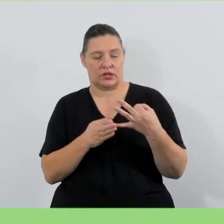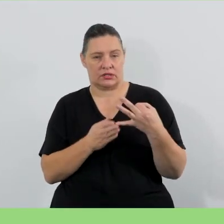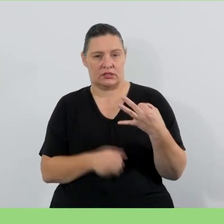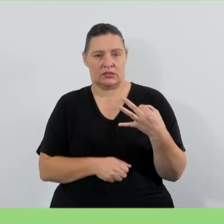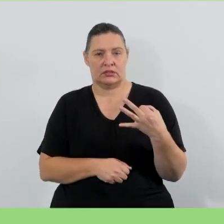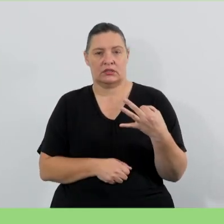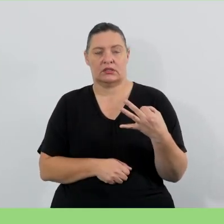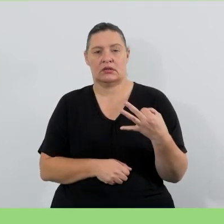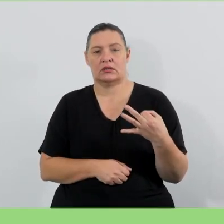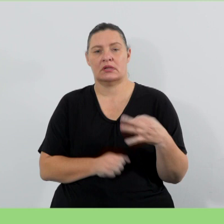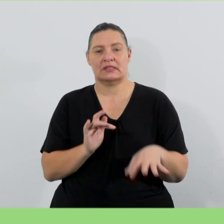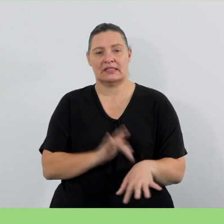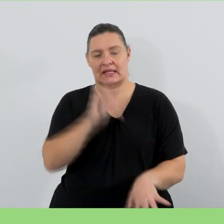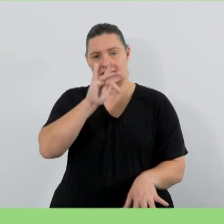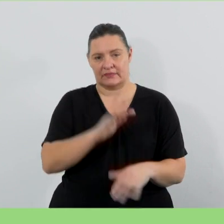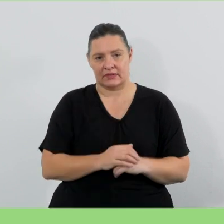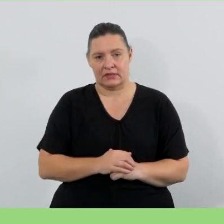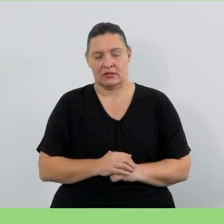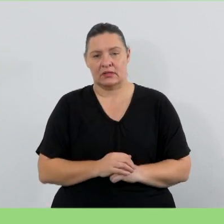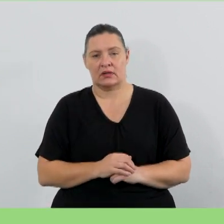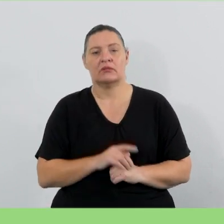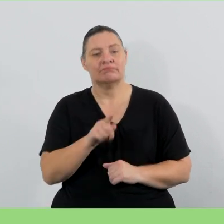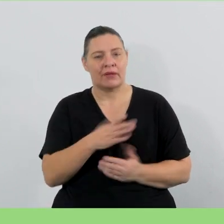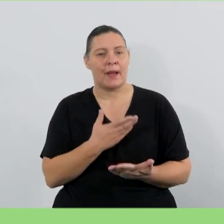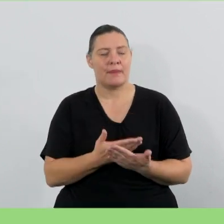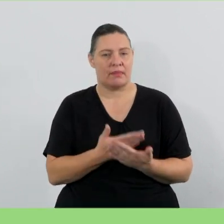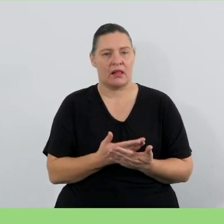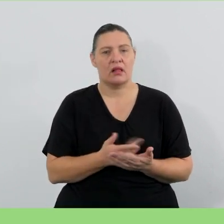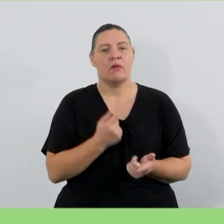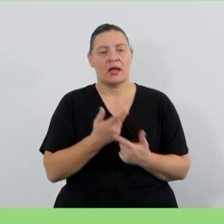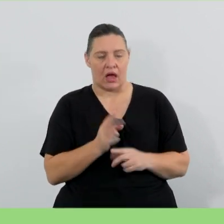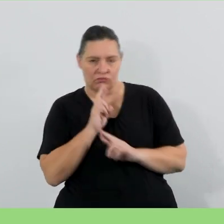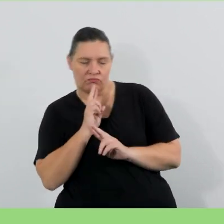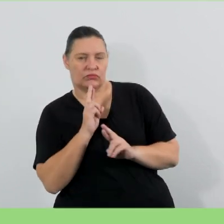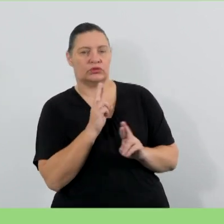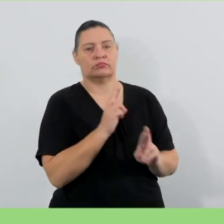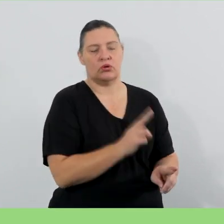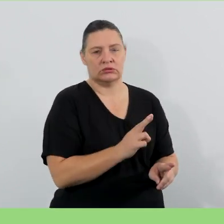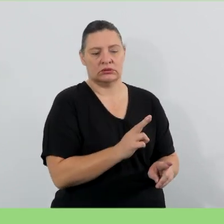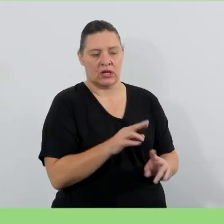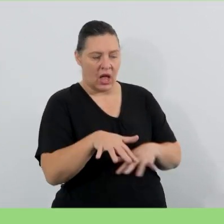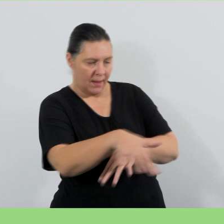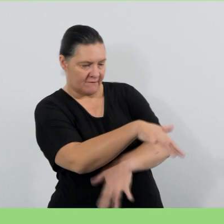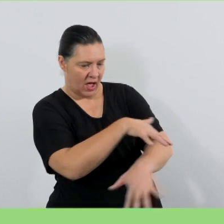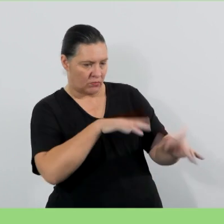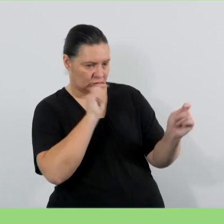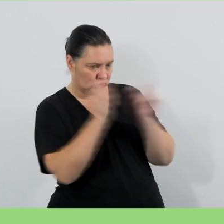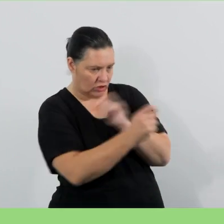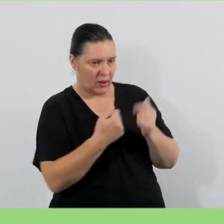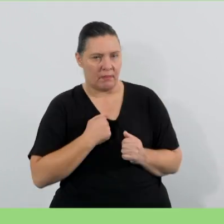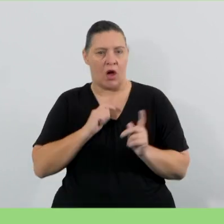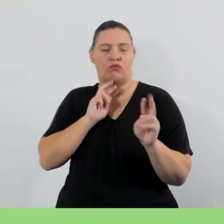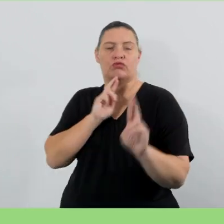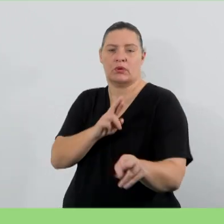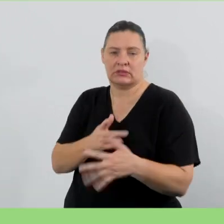The third life process is sensitivity. This is the ability to respond to change in the environment,